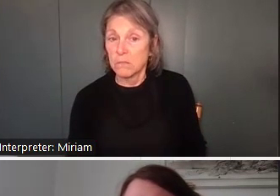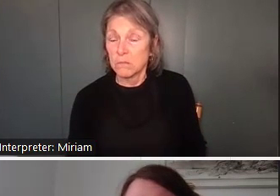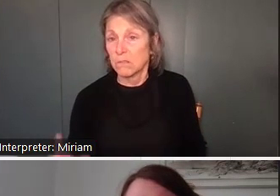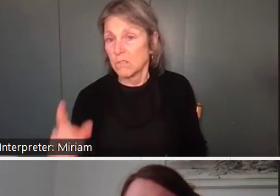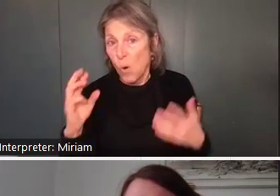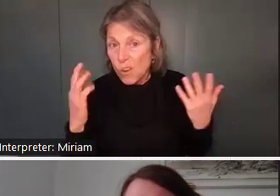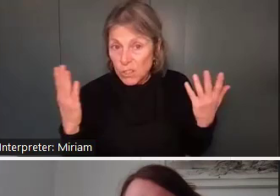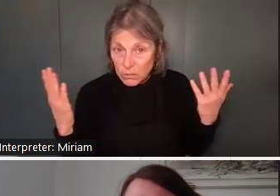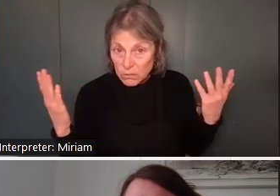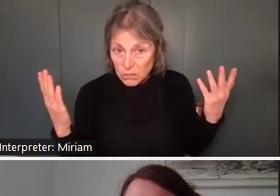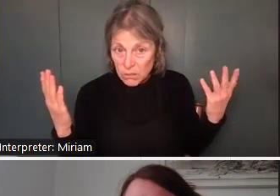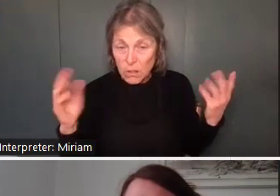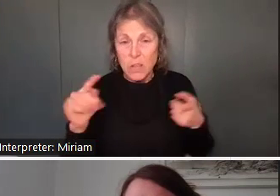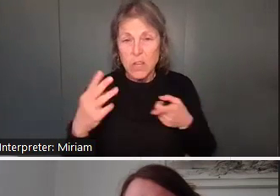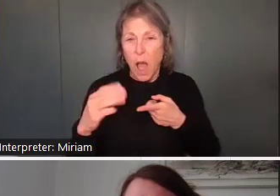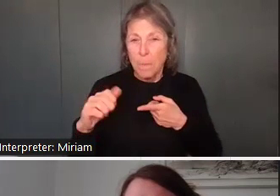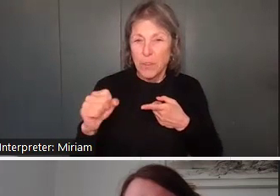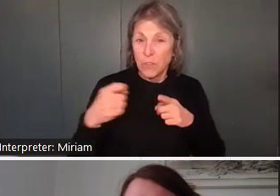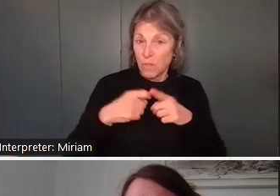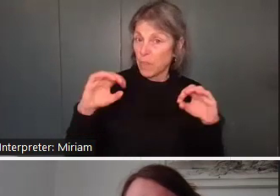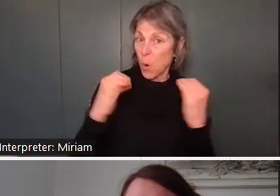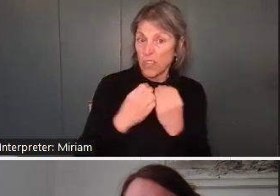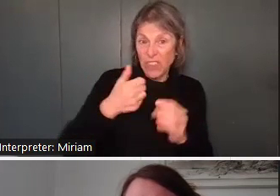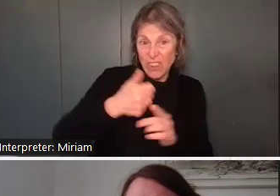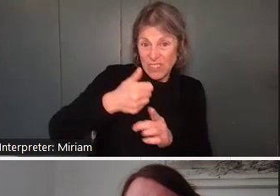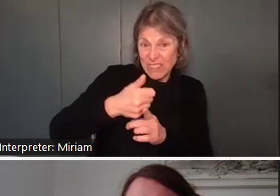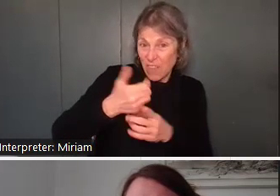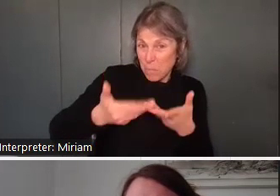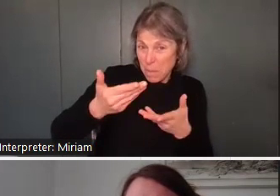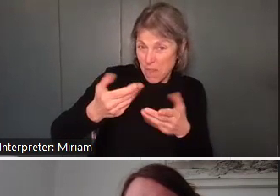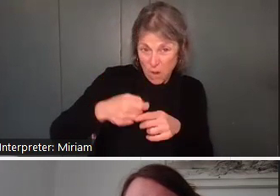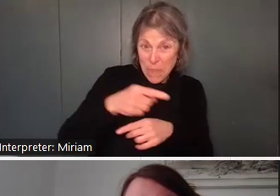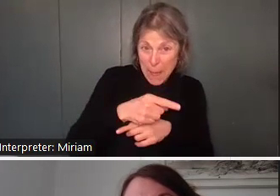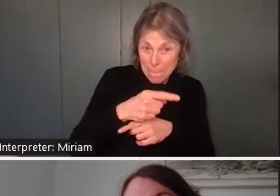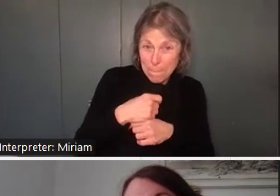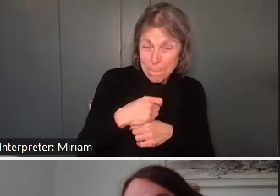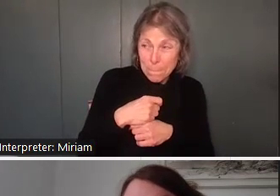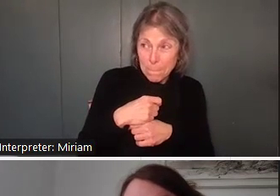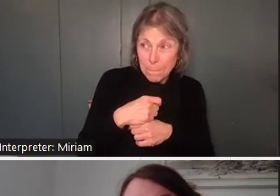Or, Well, from the organization itself, I guess. I mean, right? I mean,